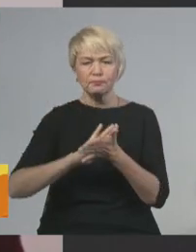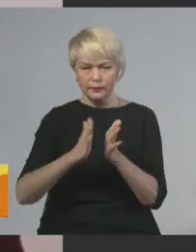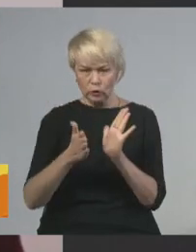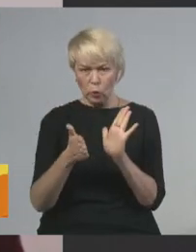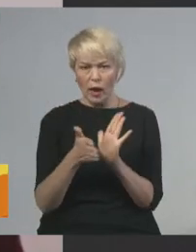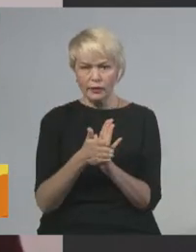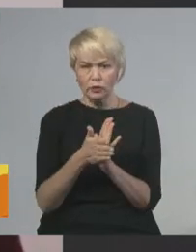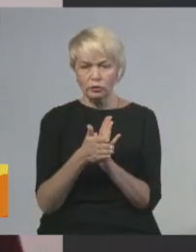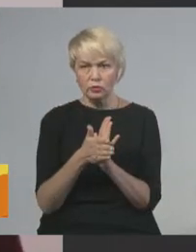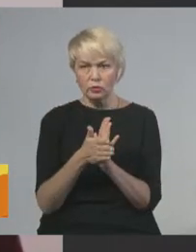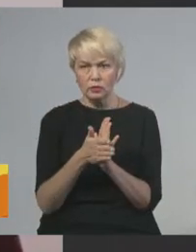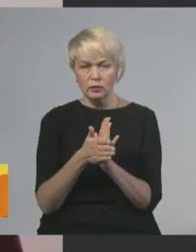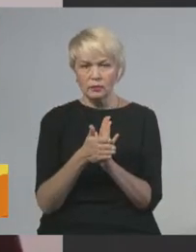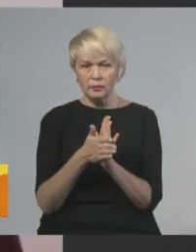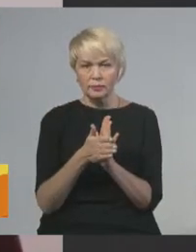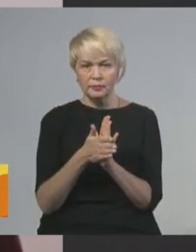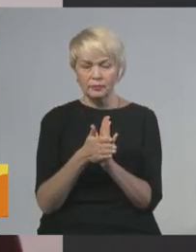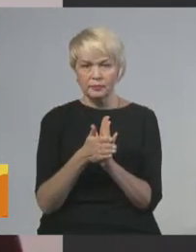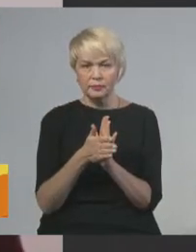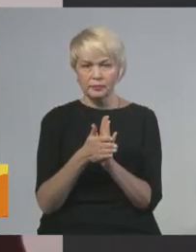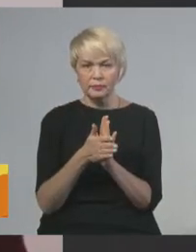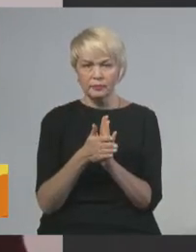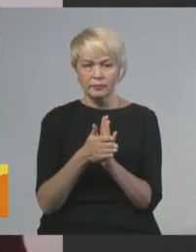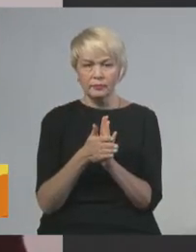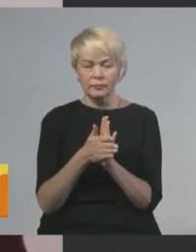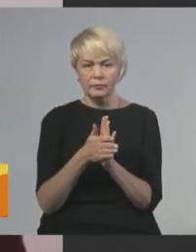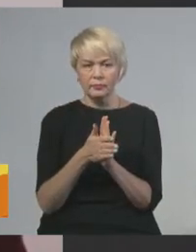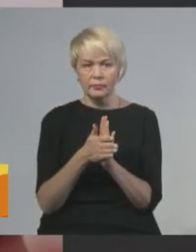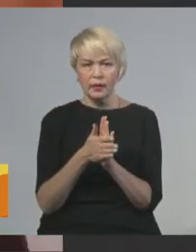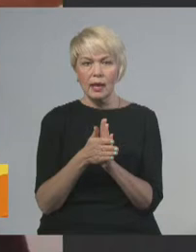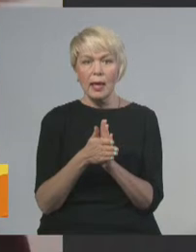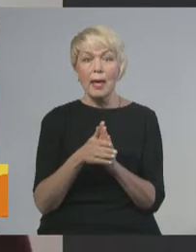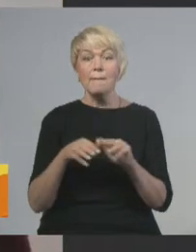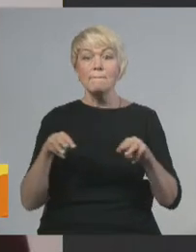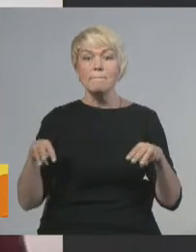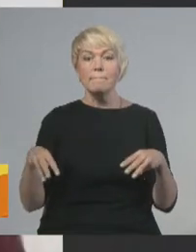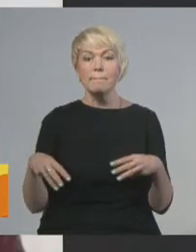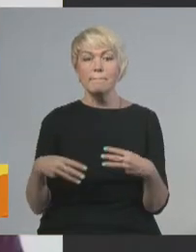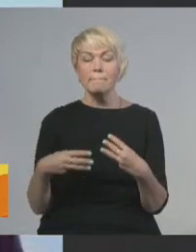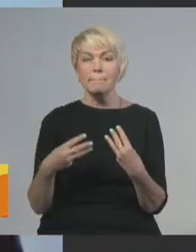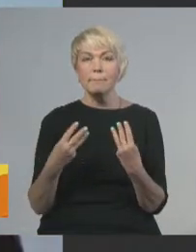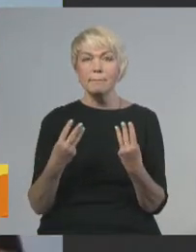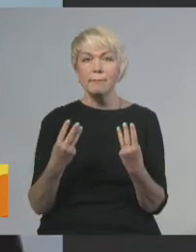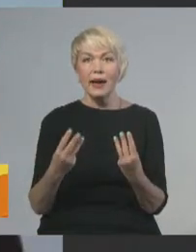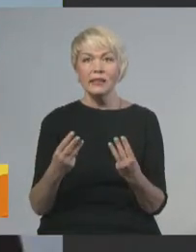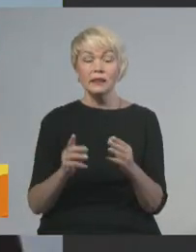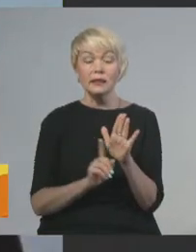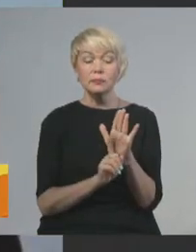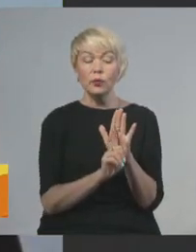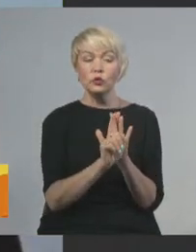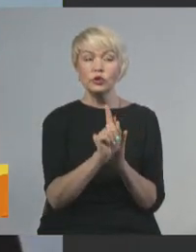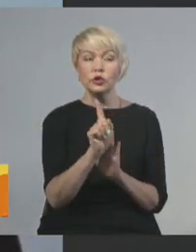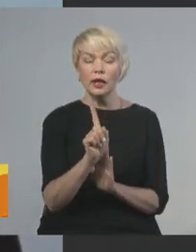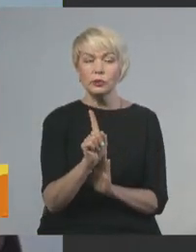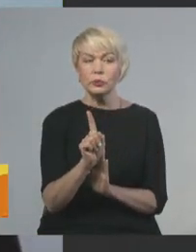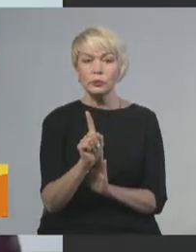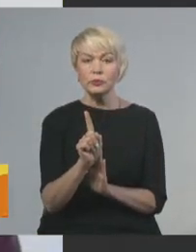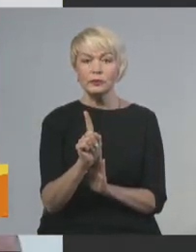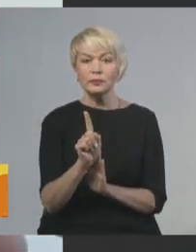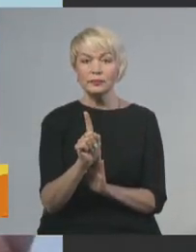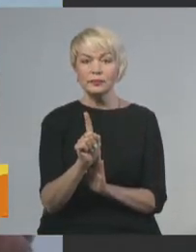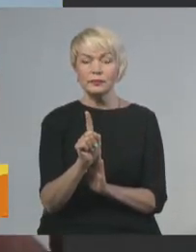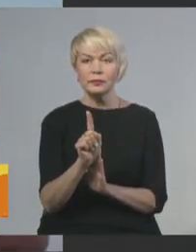media i think the first time has been um in in the spring has been a good mobilization very